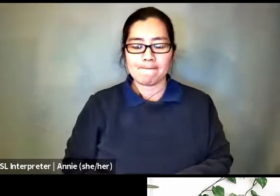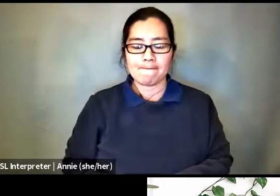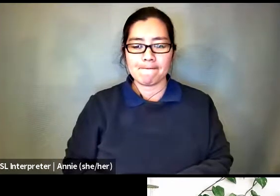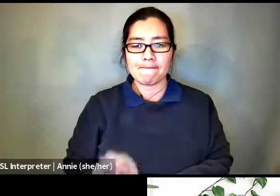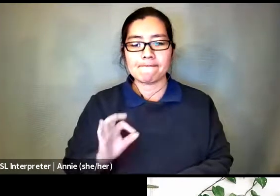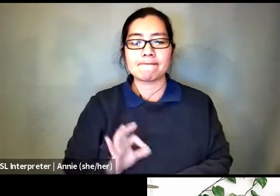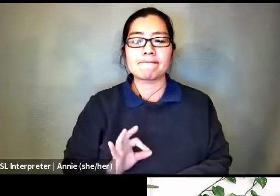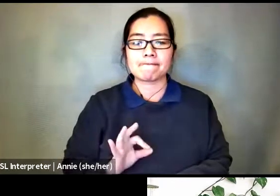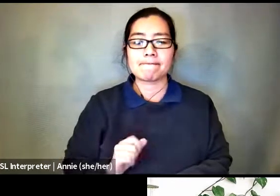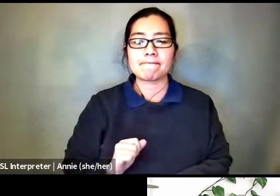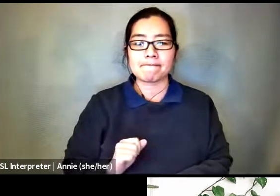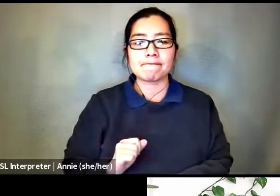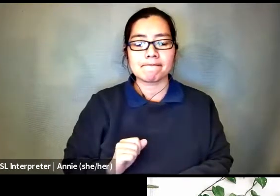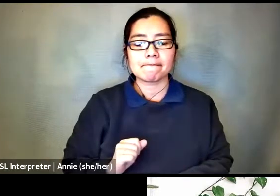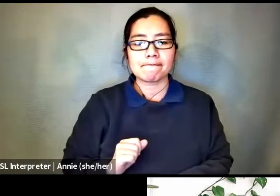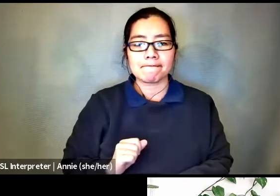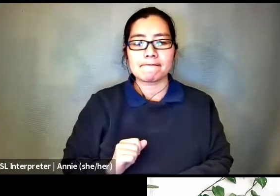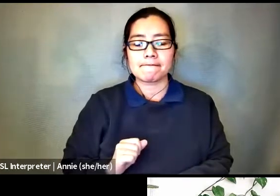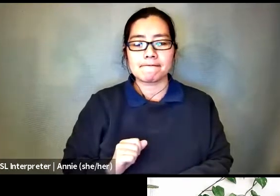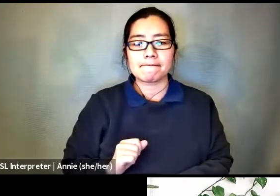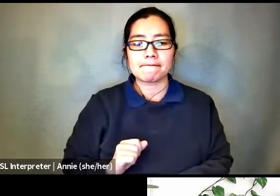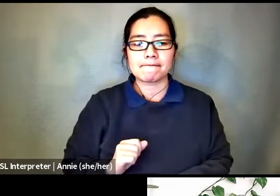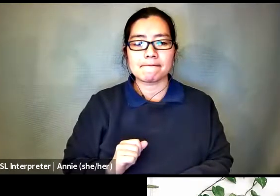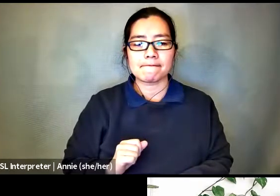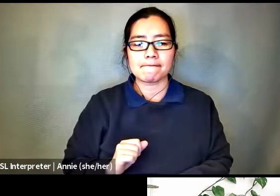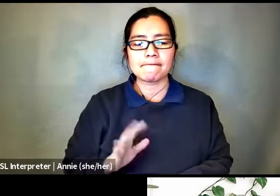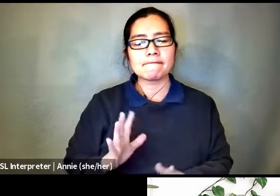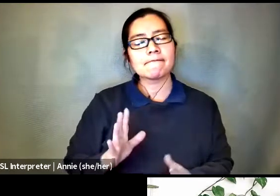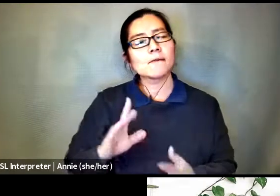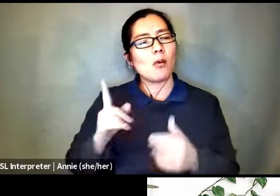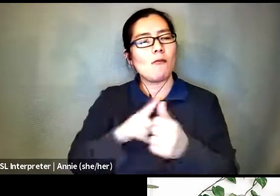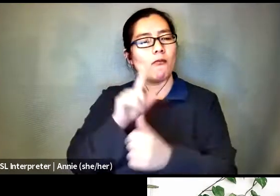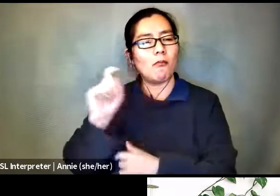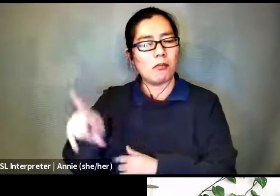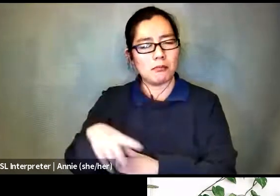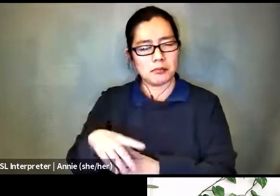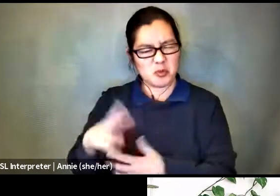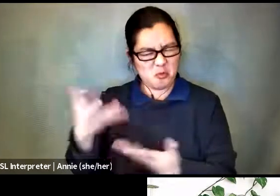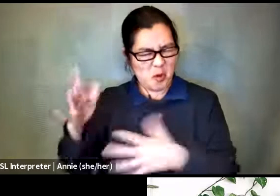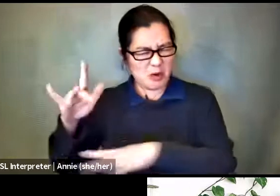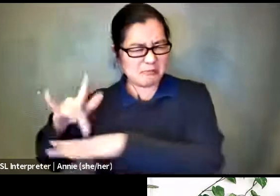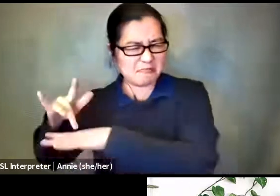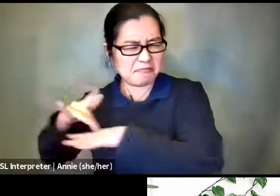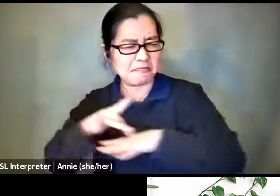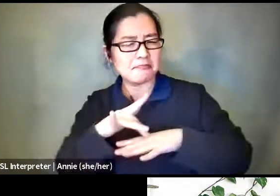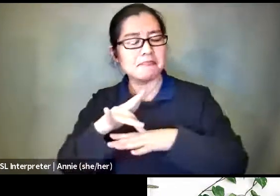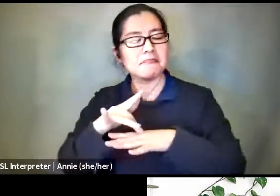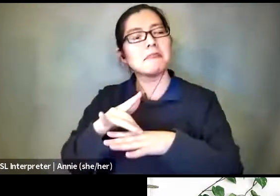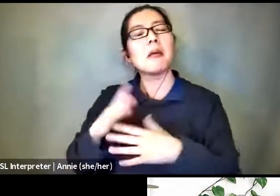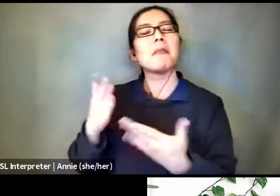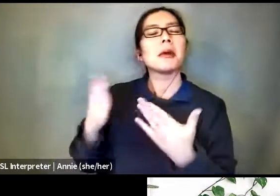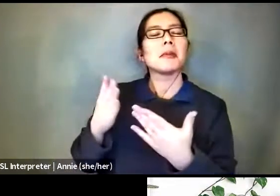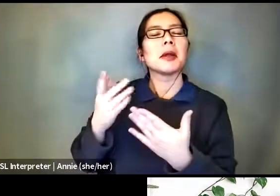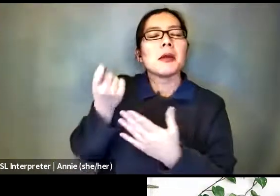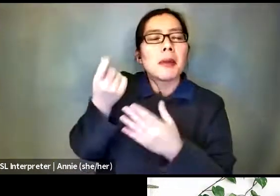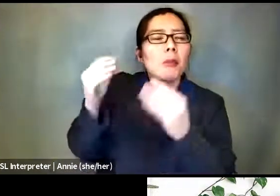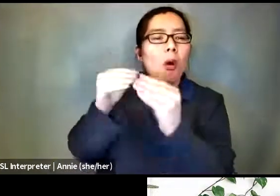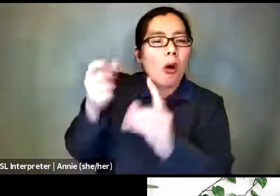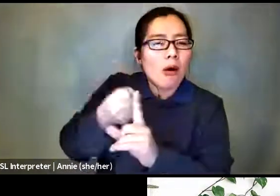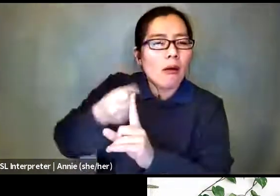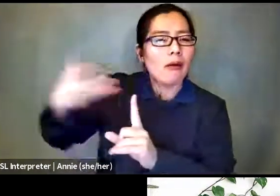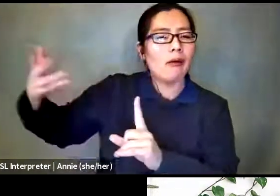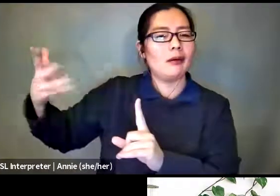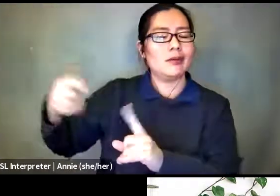could we, take, you kind of touched on this, but maybe we could go a little bit further. In acknowledgement is